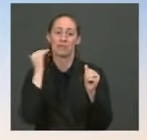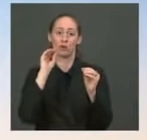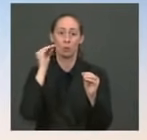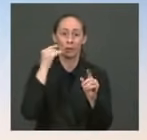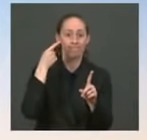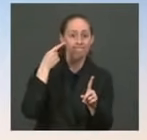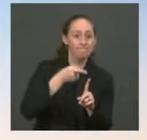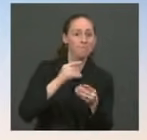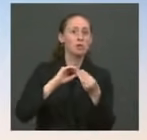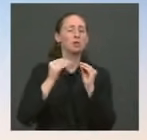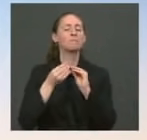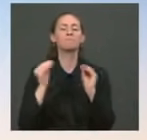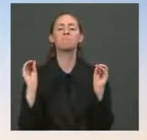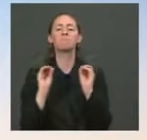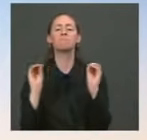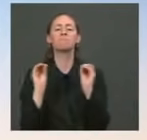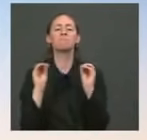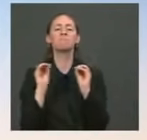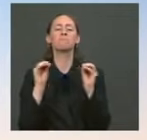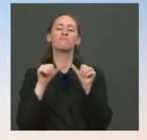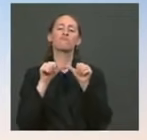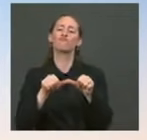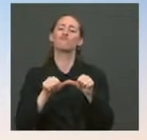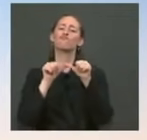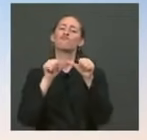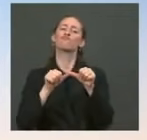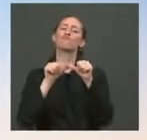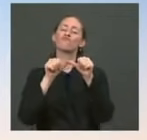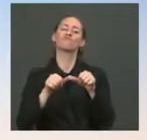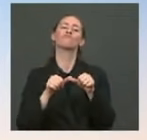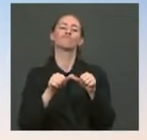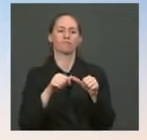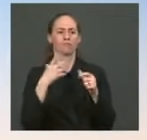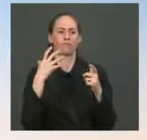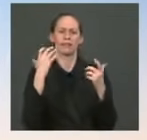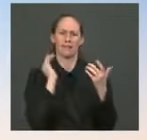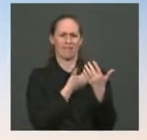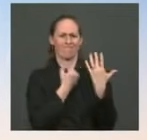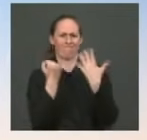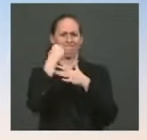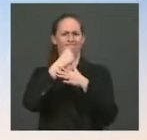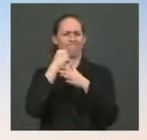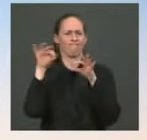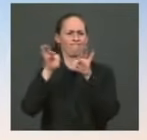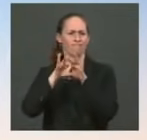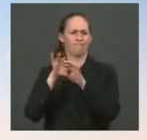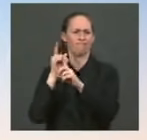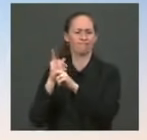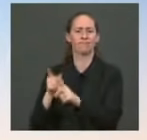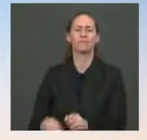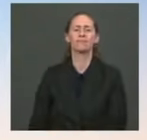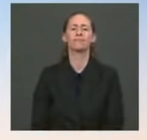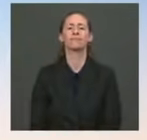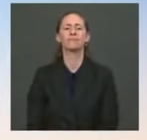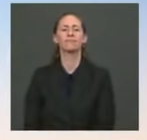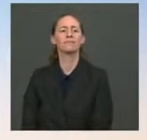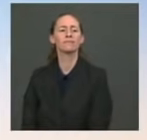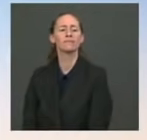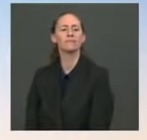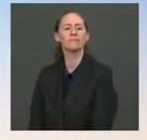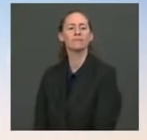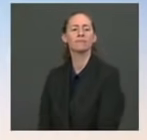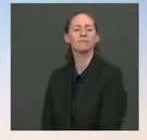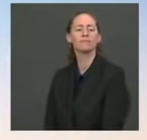that. It's a continuing work, a continuing top priority of this administration. Shelby, go ahead. Thanks. So we know that the vice president has